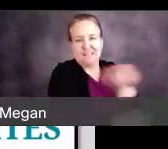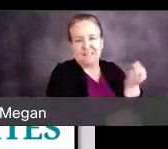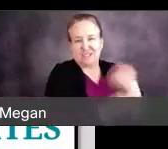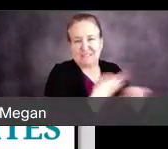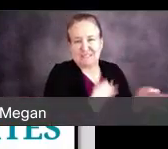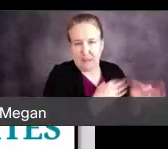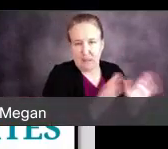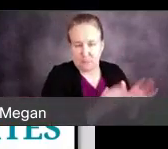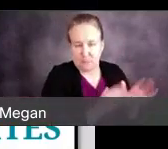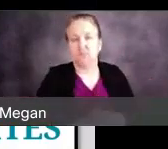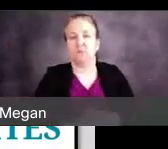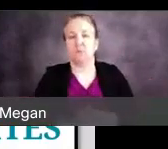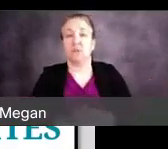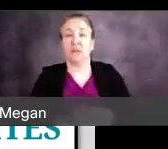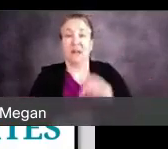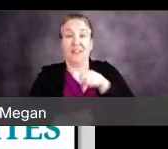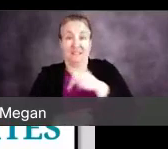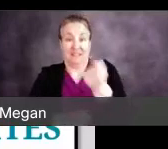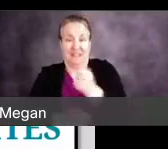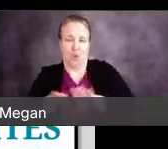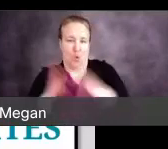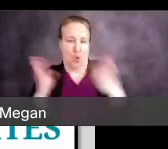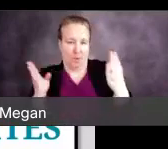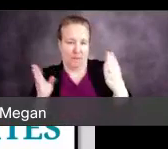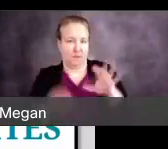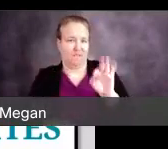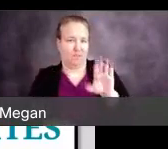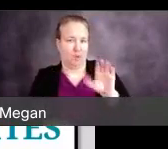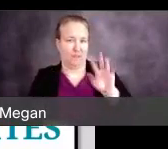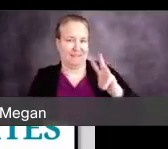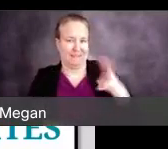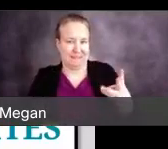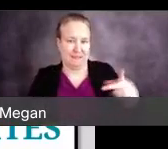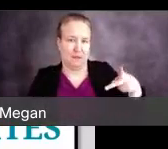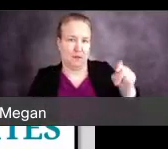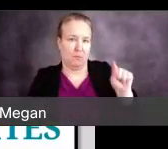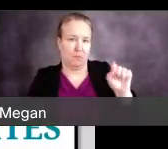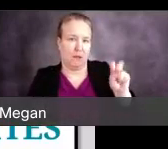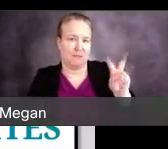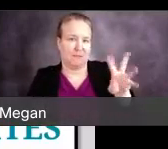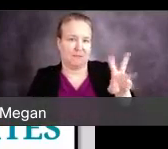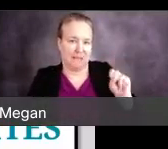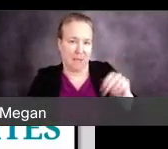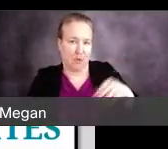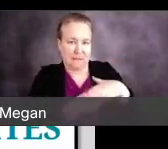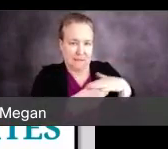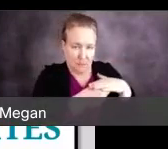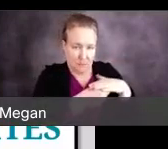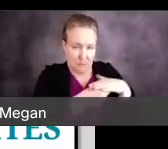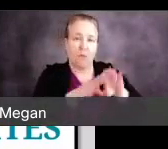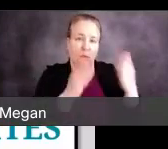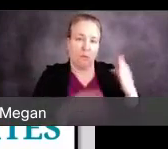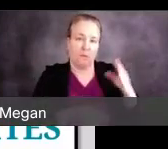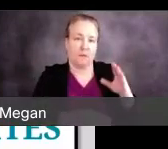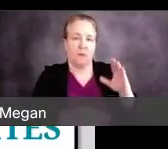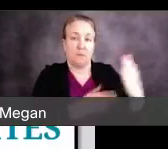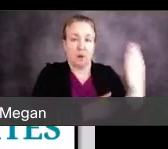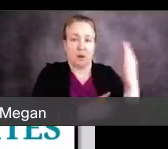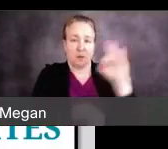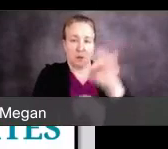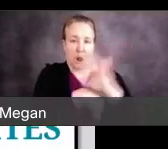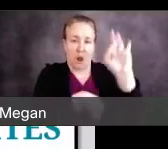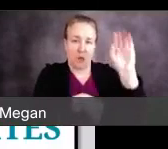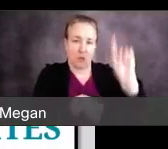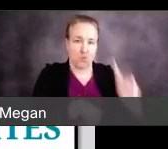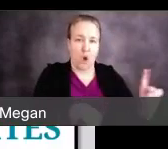We will be open this Saturday, February the 6th at the Pottstown site. We'll be open from 9 a.m. to 1 p.m.